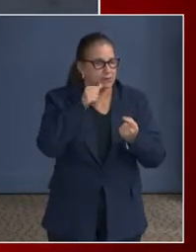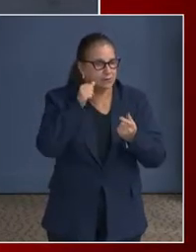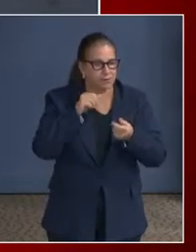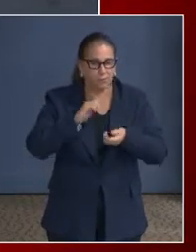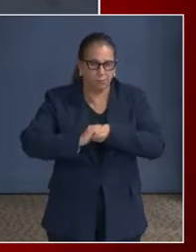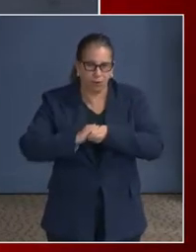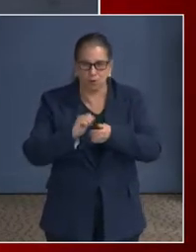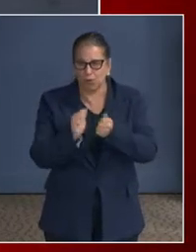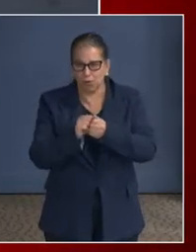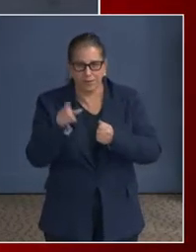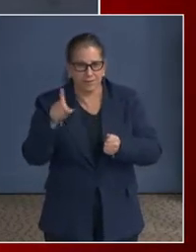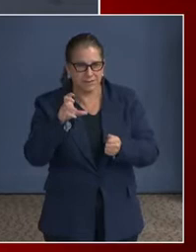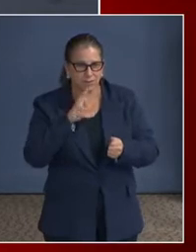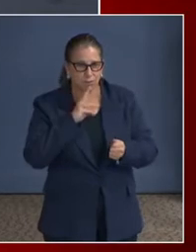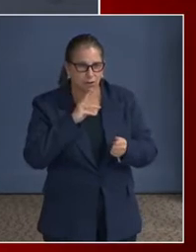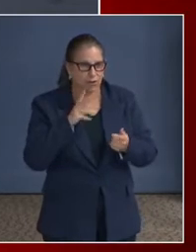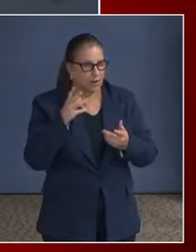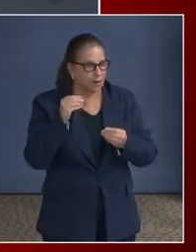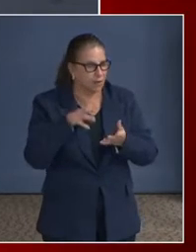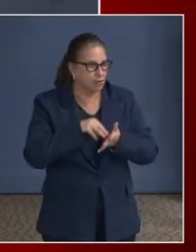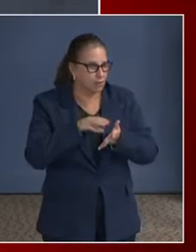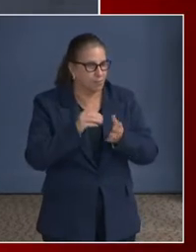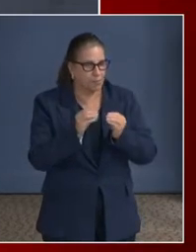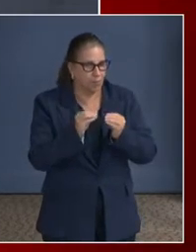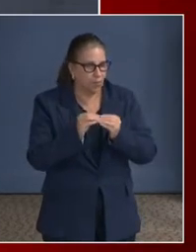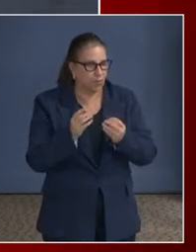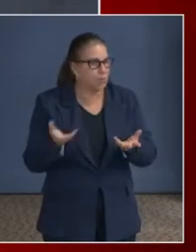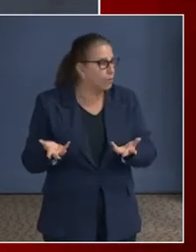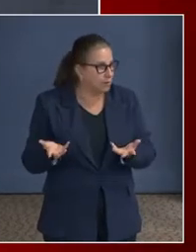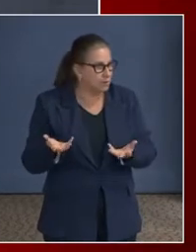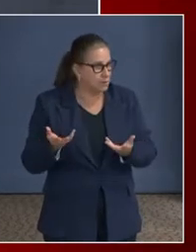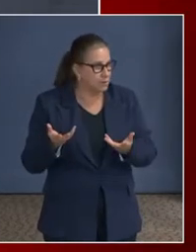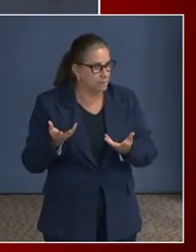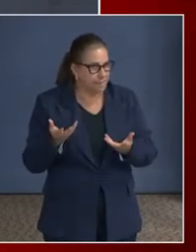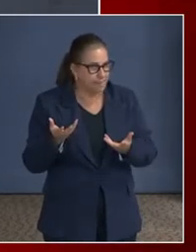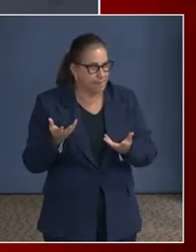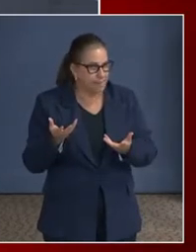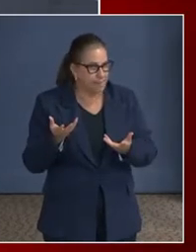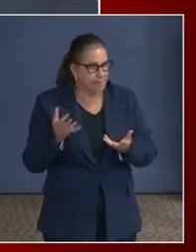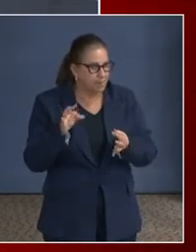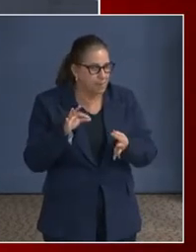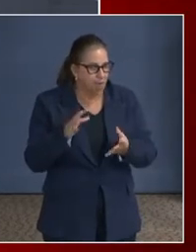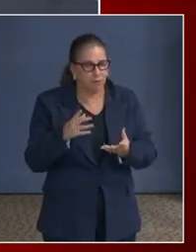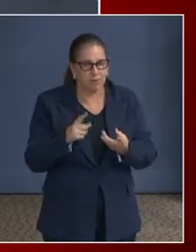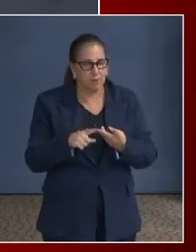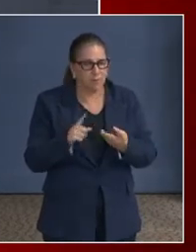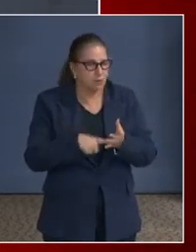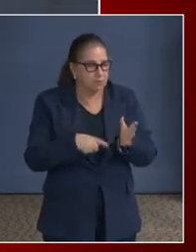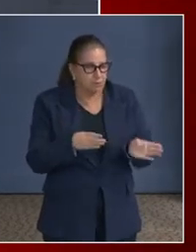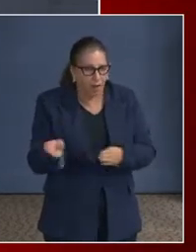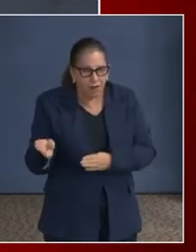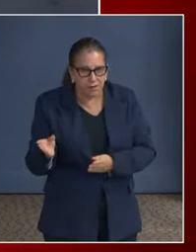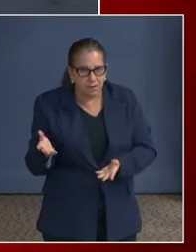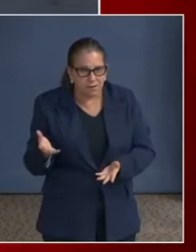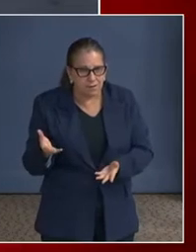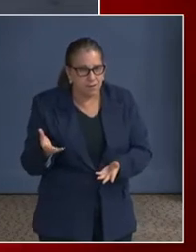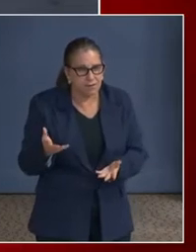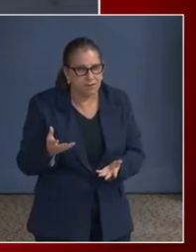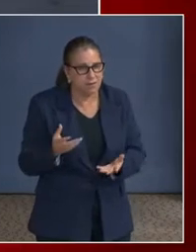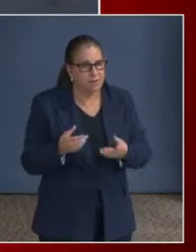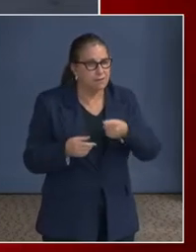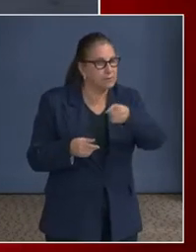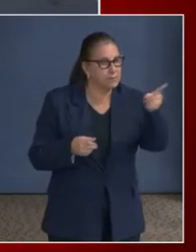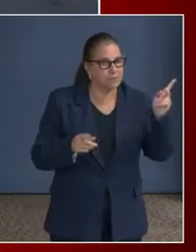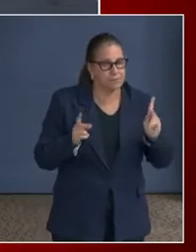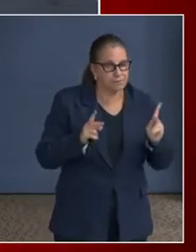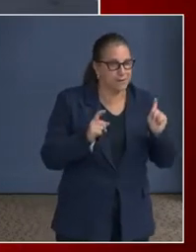heard from residents and that residents can get in contact with us by completing a survey with our Homeland Security